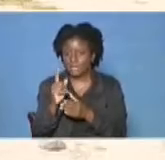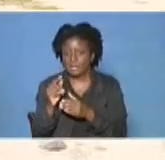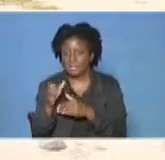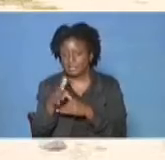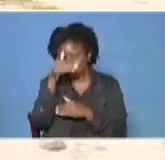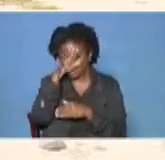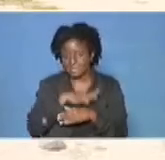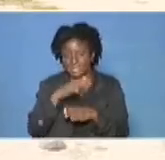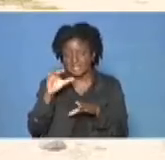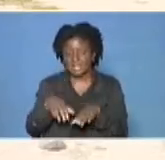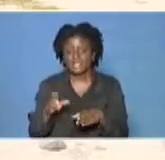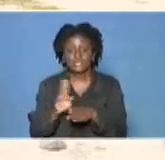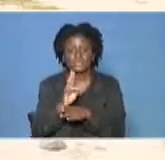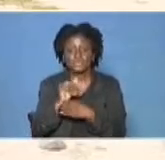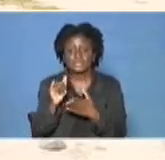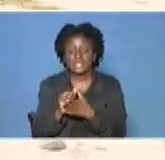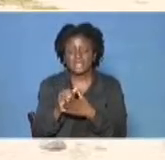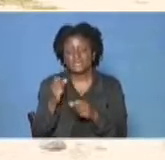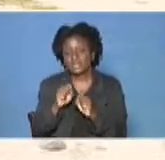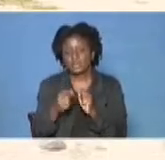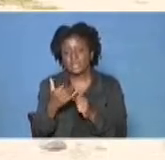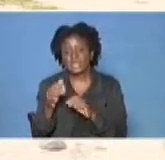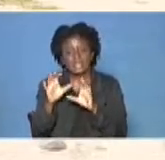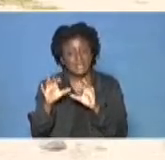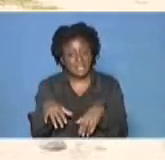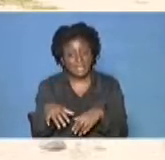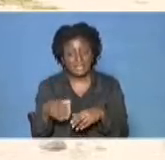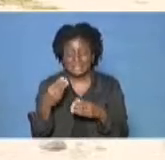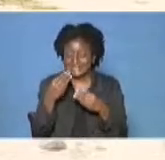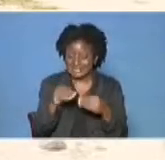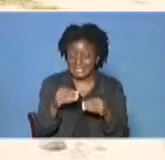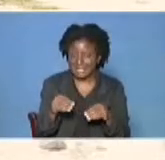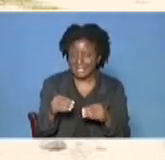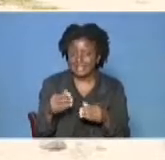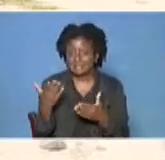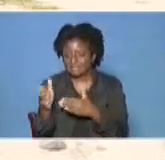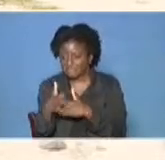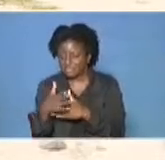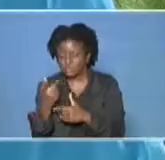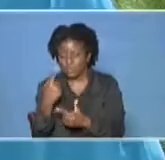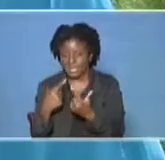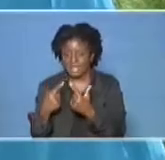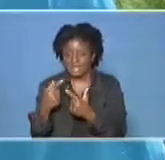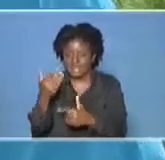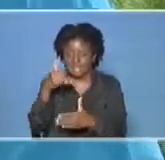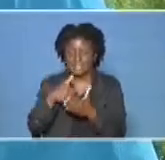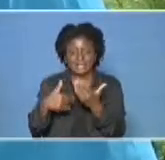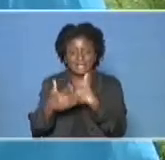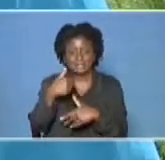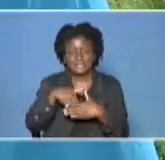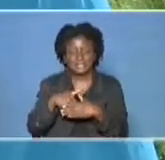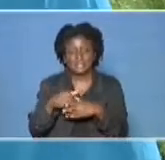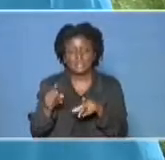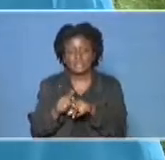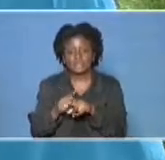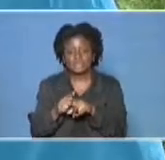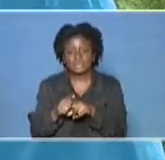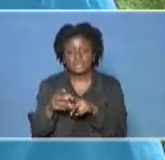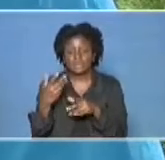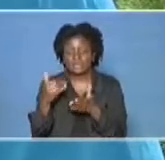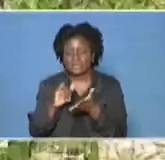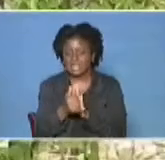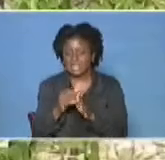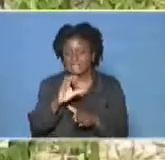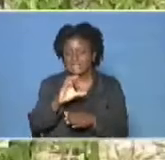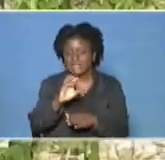fishermen can utilize that so they can sell their catch when they comes in. Also, the invasive cedar trees that we have here